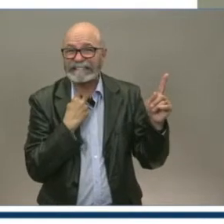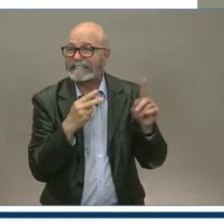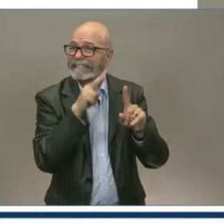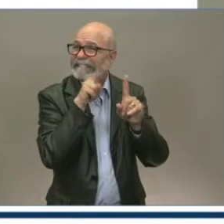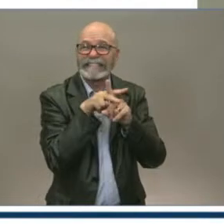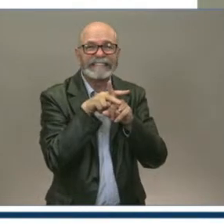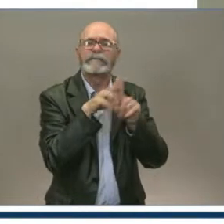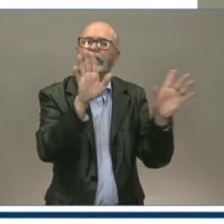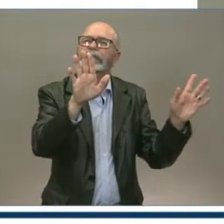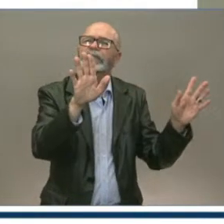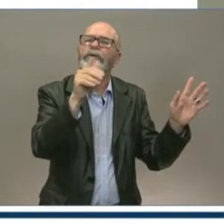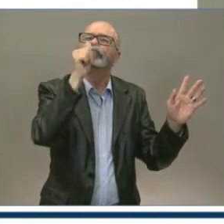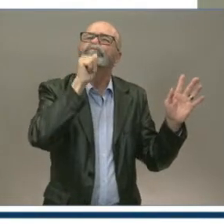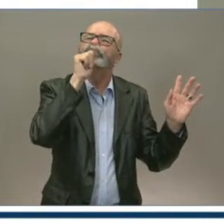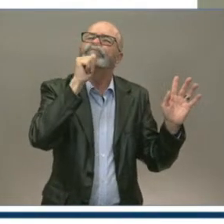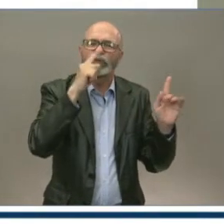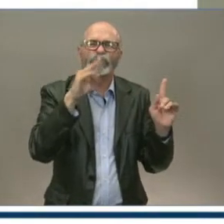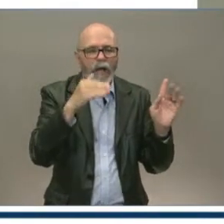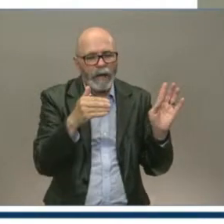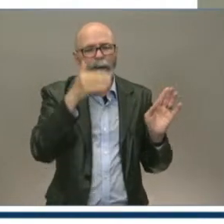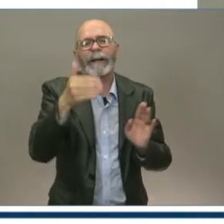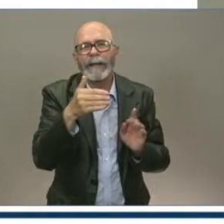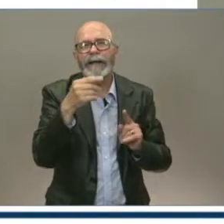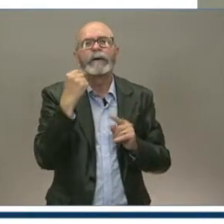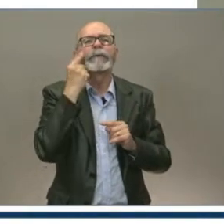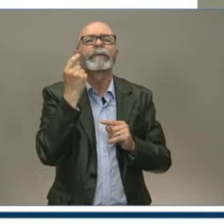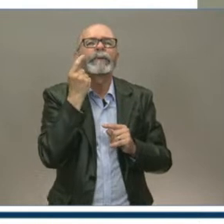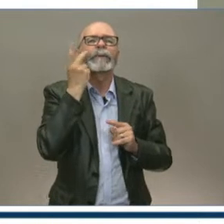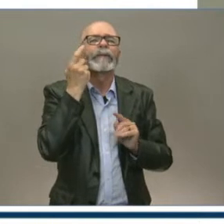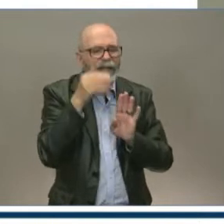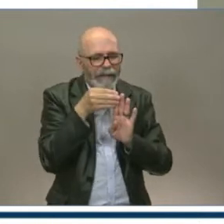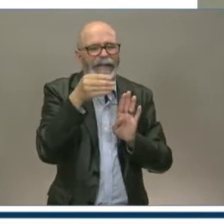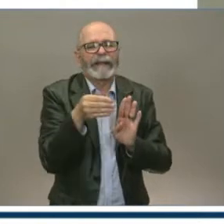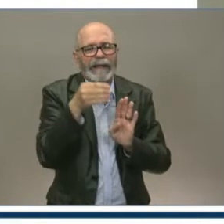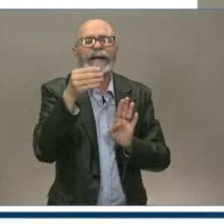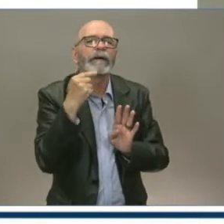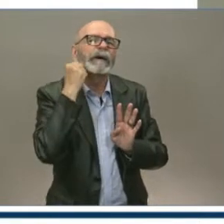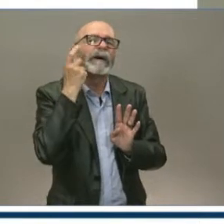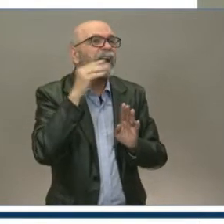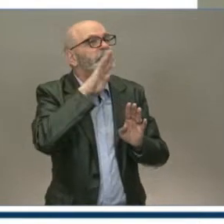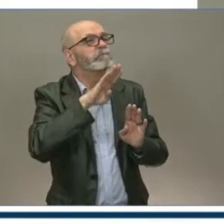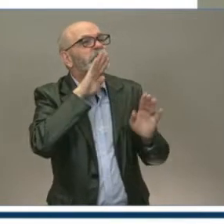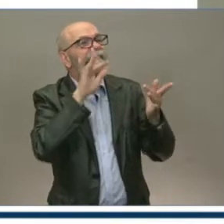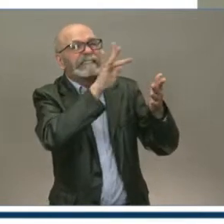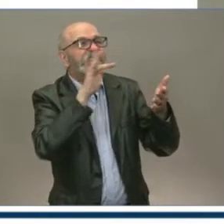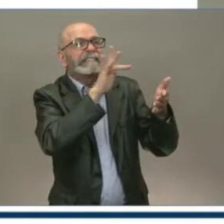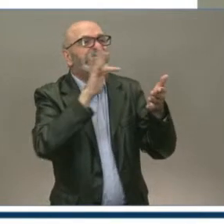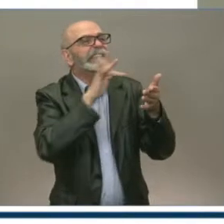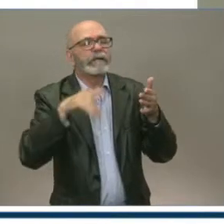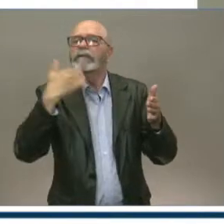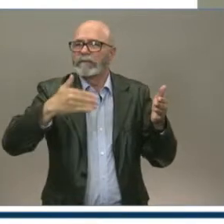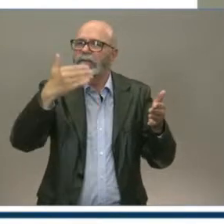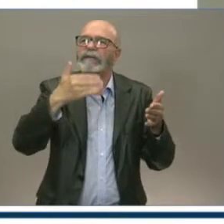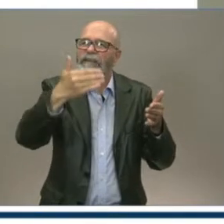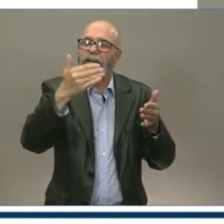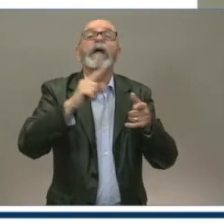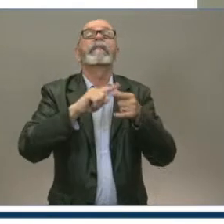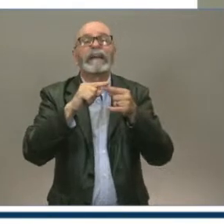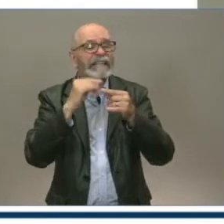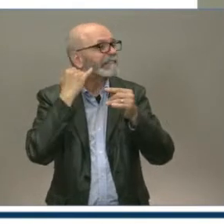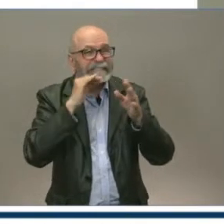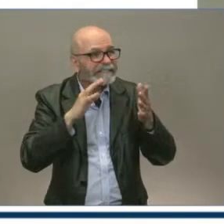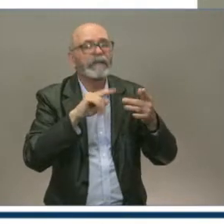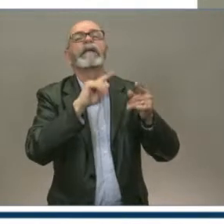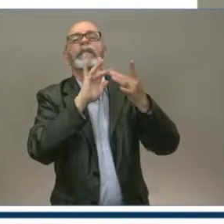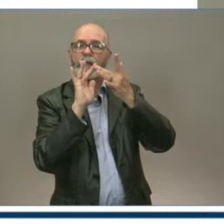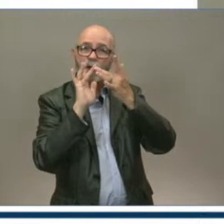going back and looking every few days. We will continue to add more appointments, both online and in the phone line,